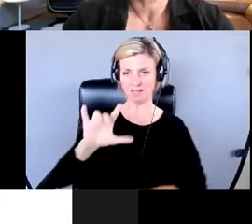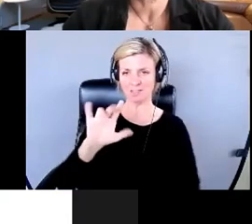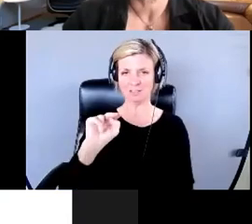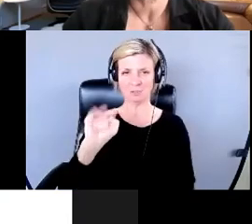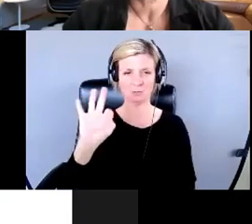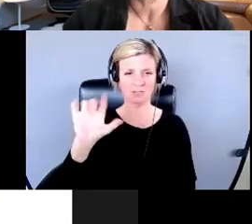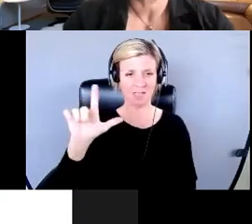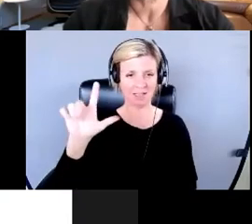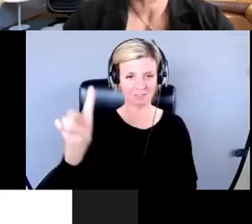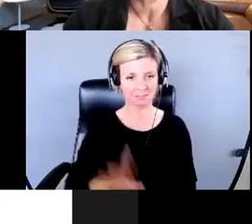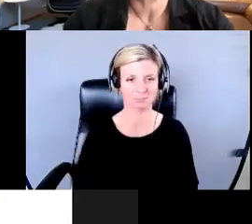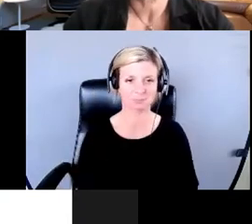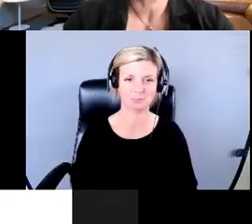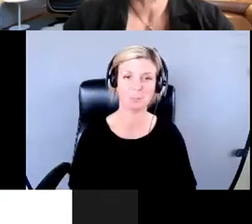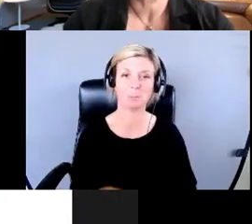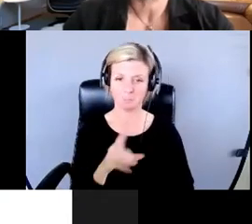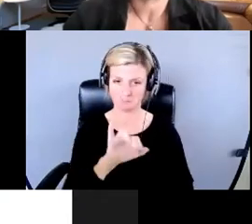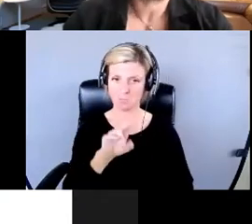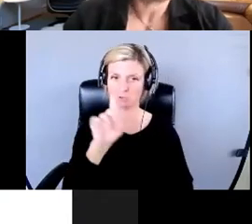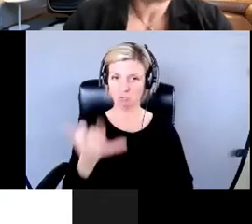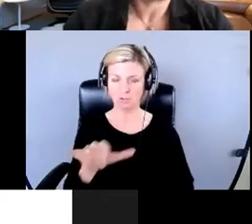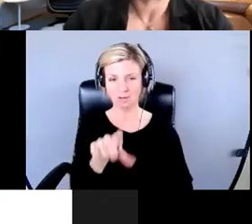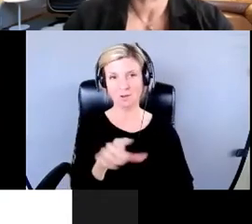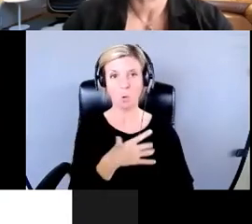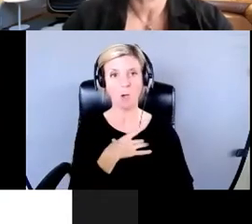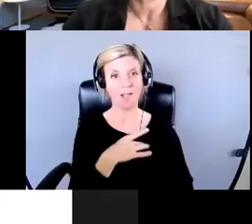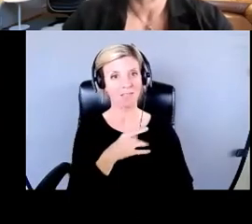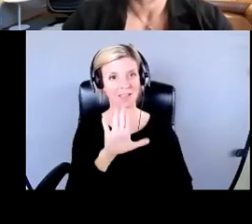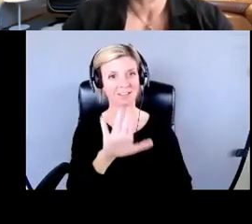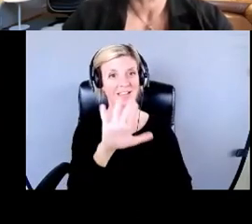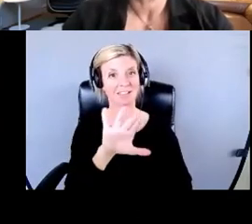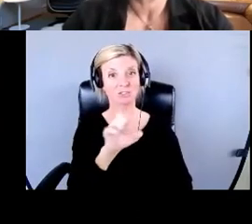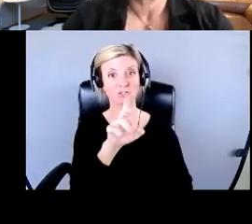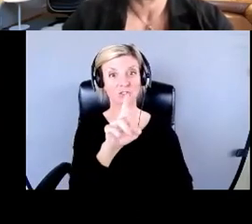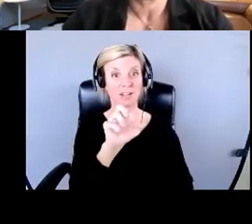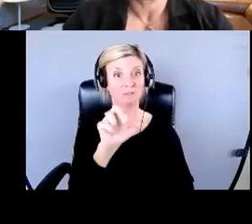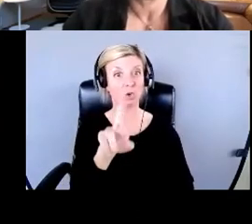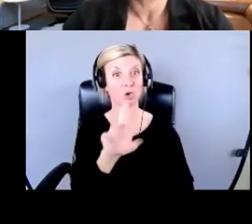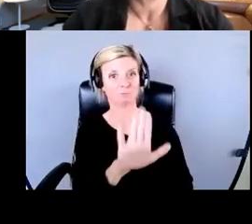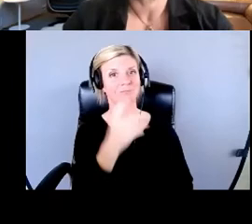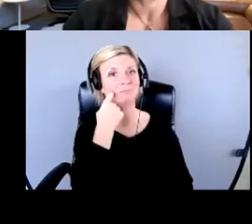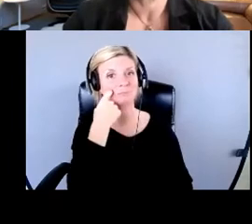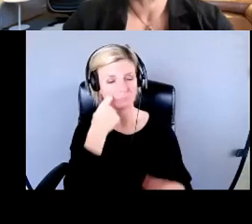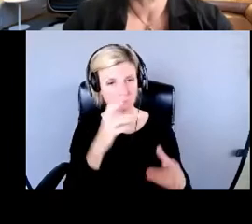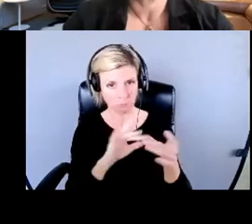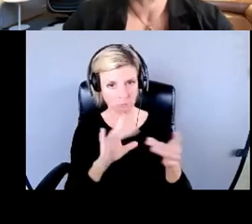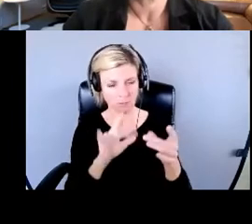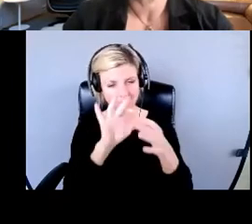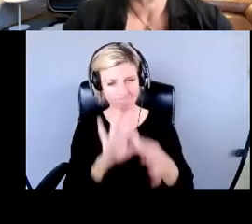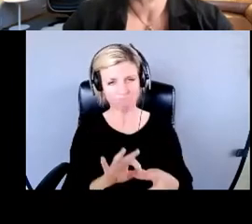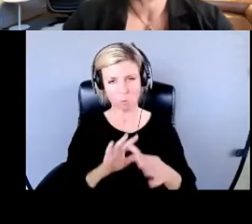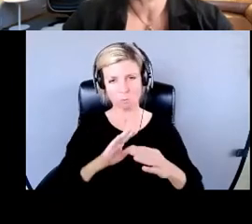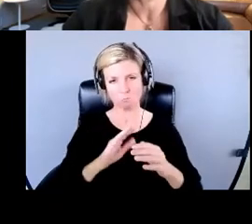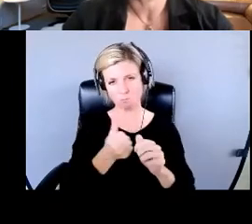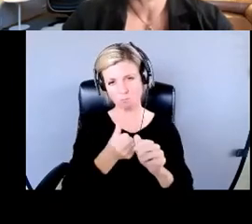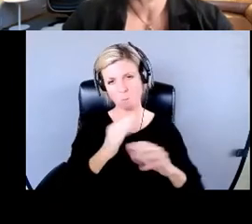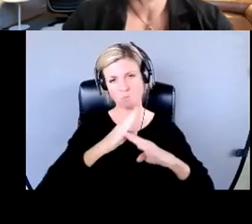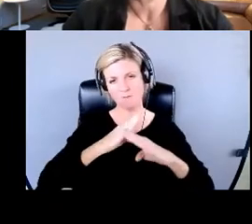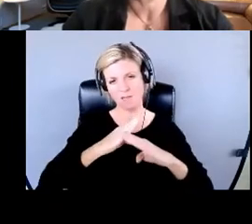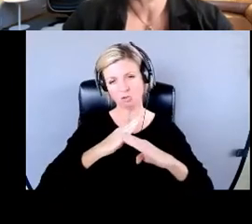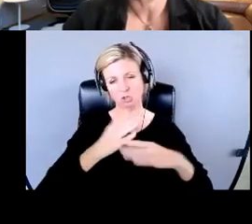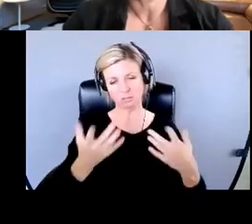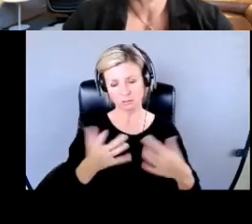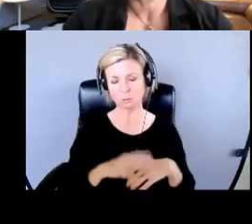I think I really like what Jennifer was saying about prevention, you know, and I think a good segue into that